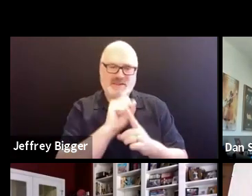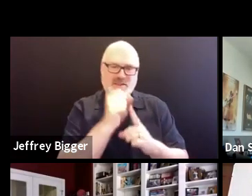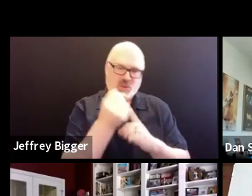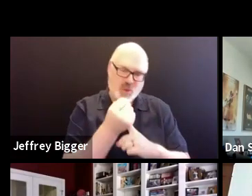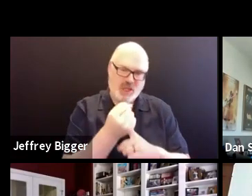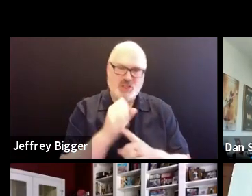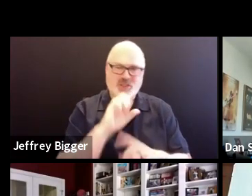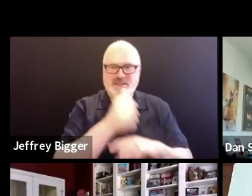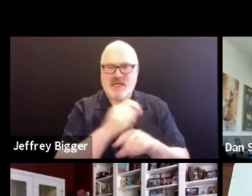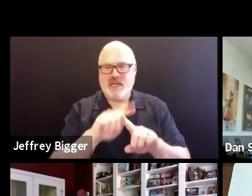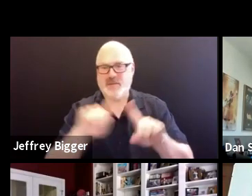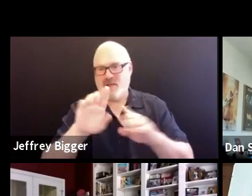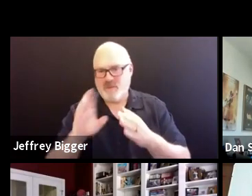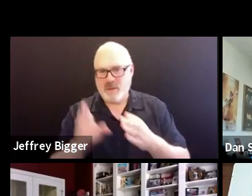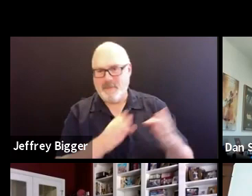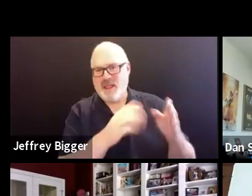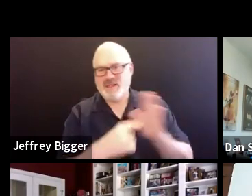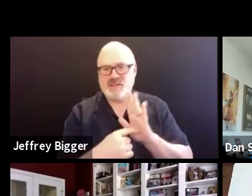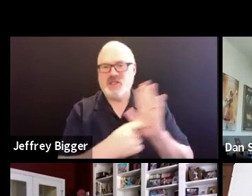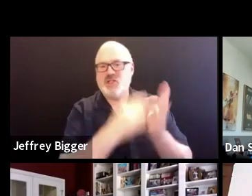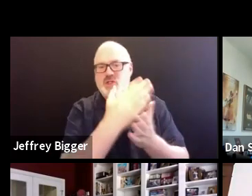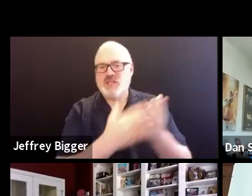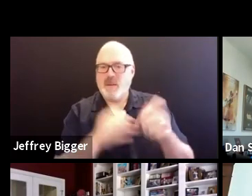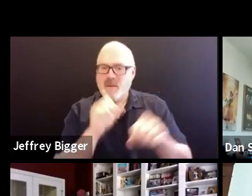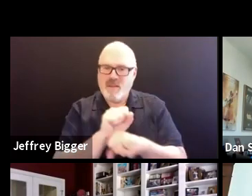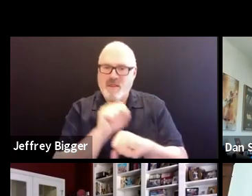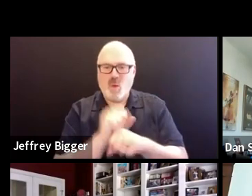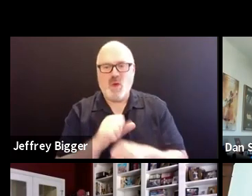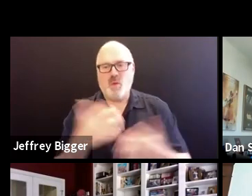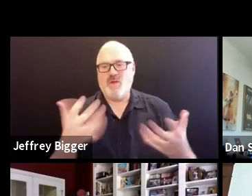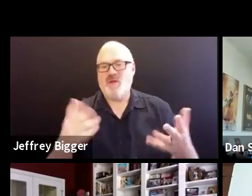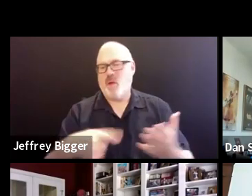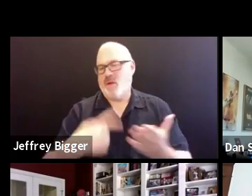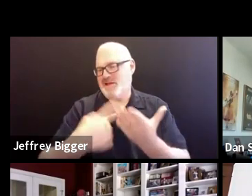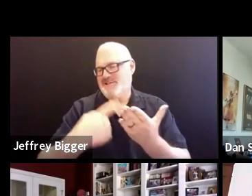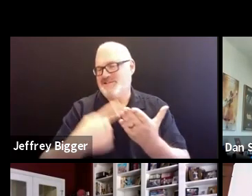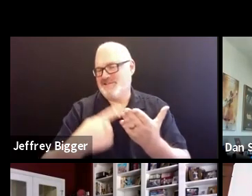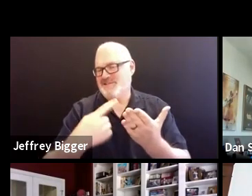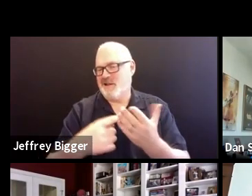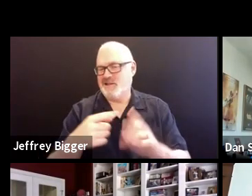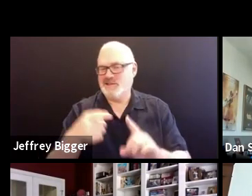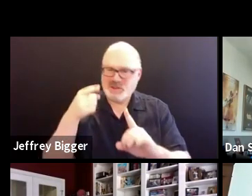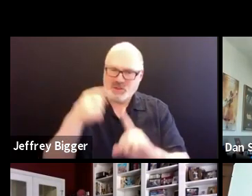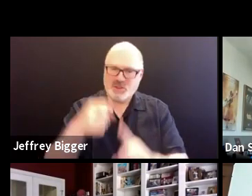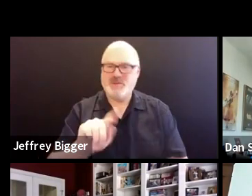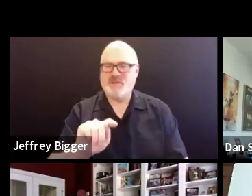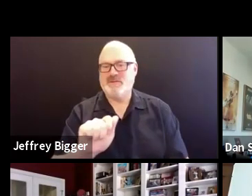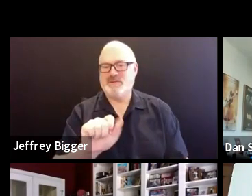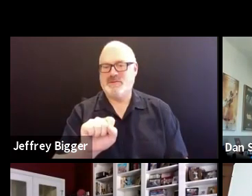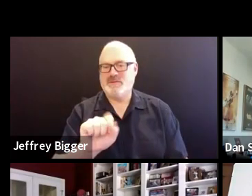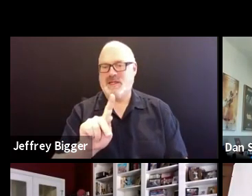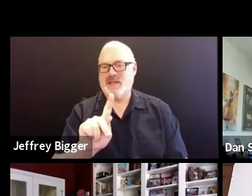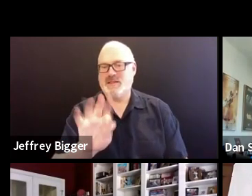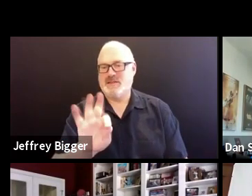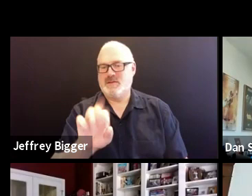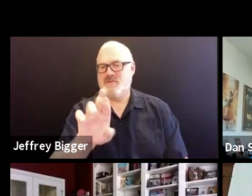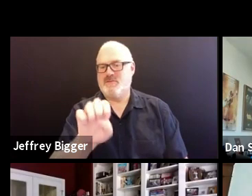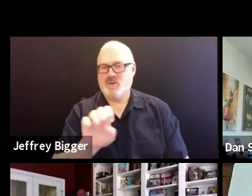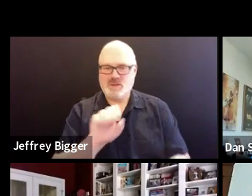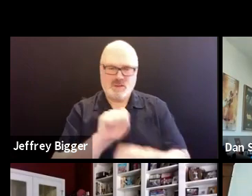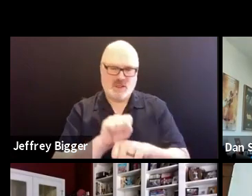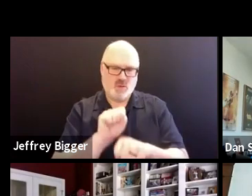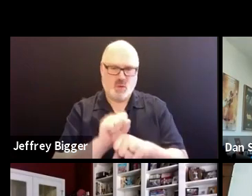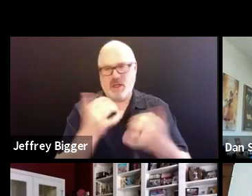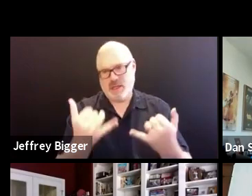plans, and they articulate some of the work that Andy already spoke to in terms of the task force that's working now and will be